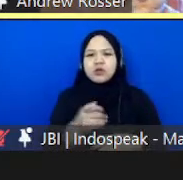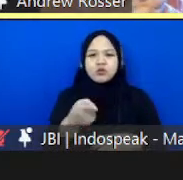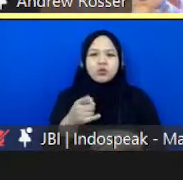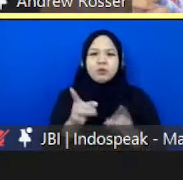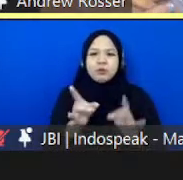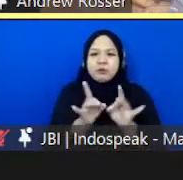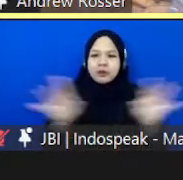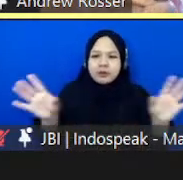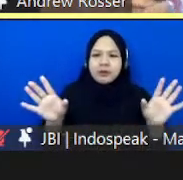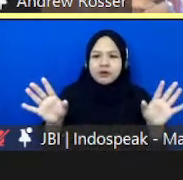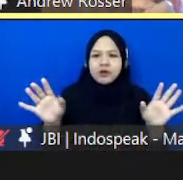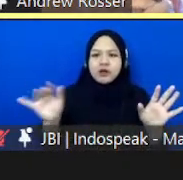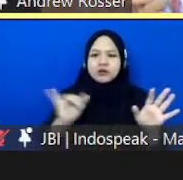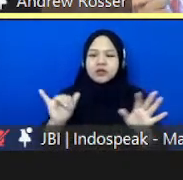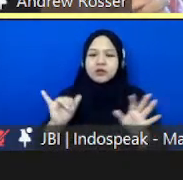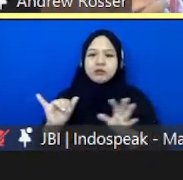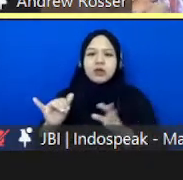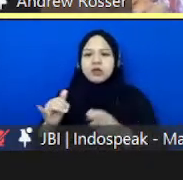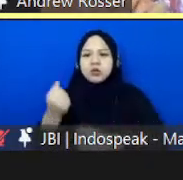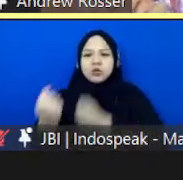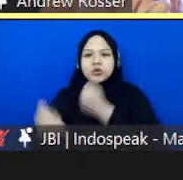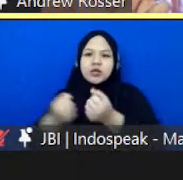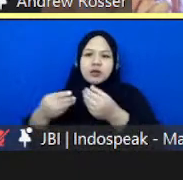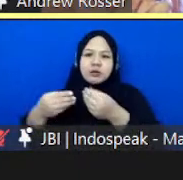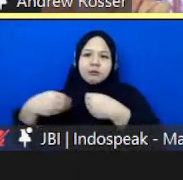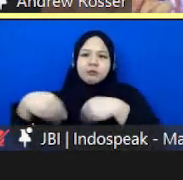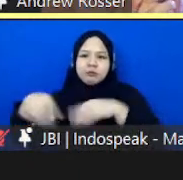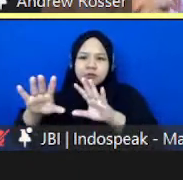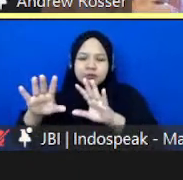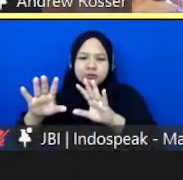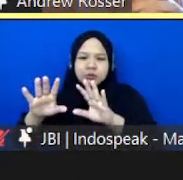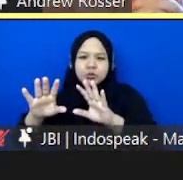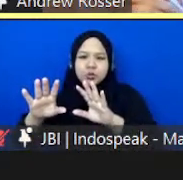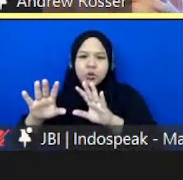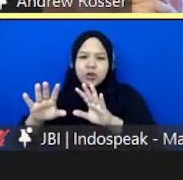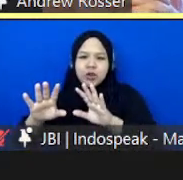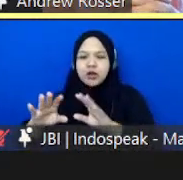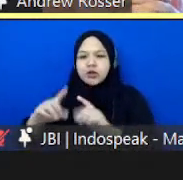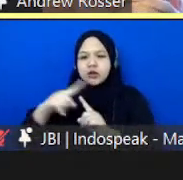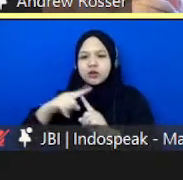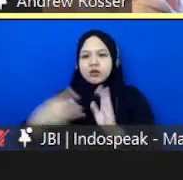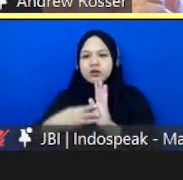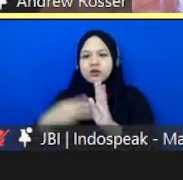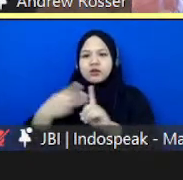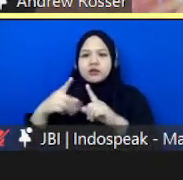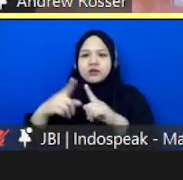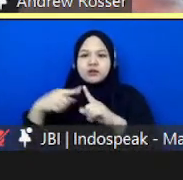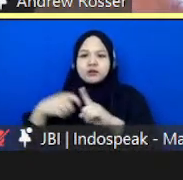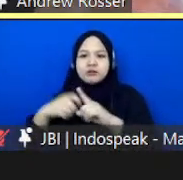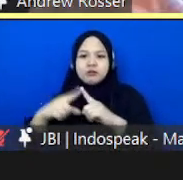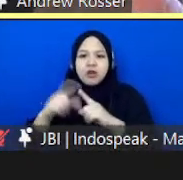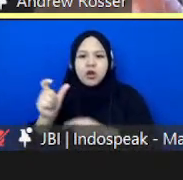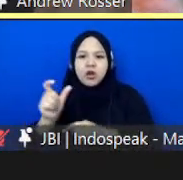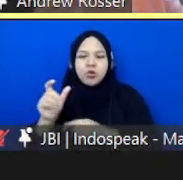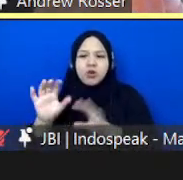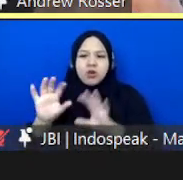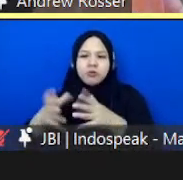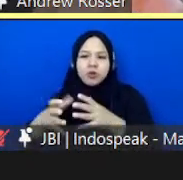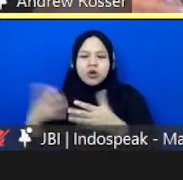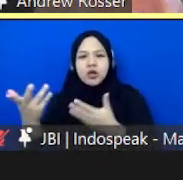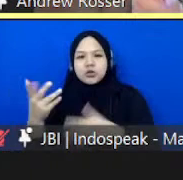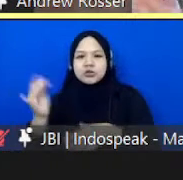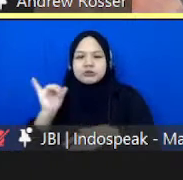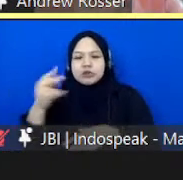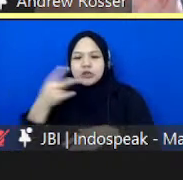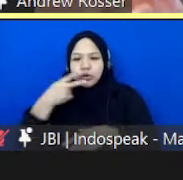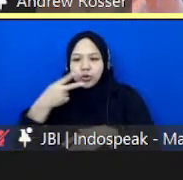the marketing or retail of tobacco products. And we argue in the paper that this